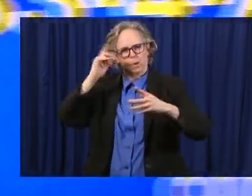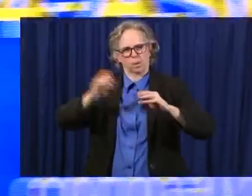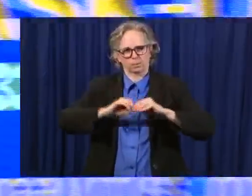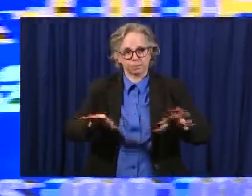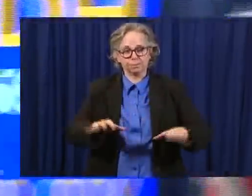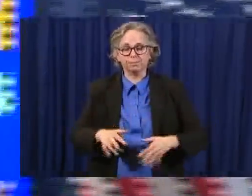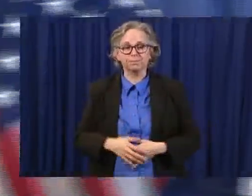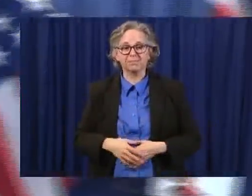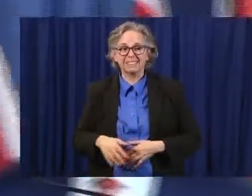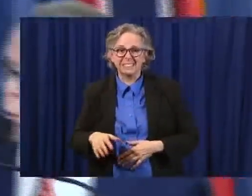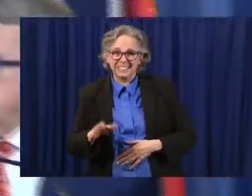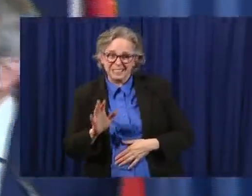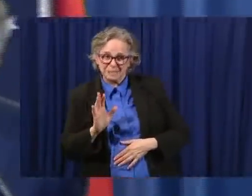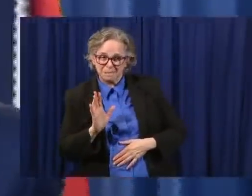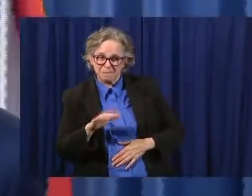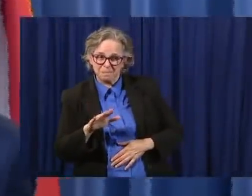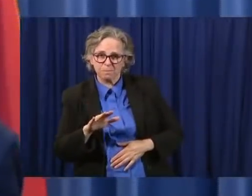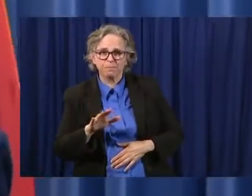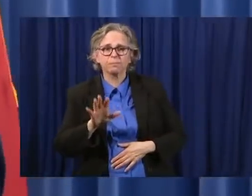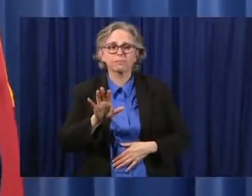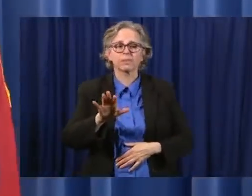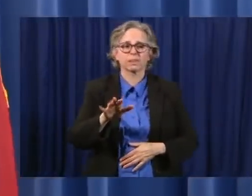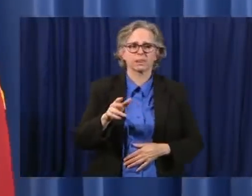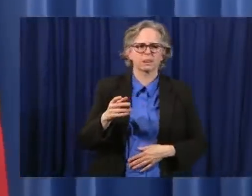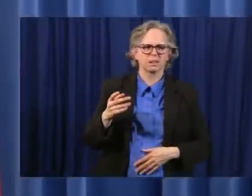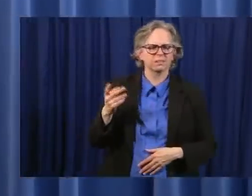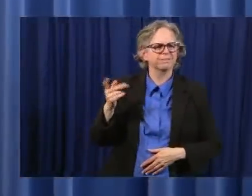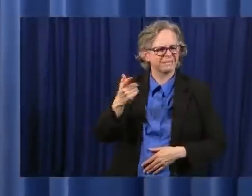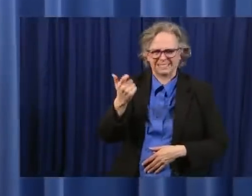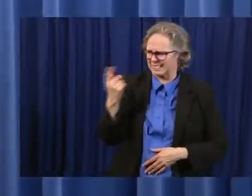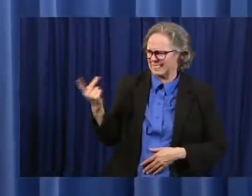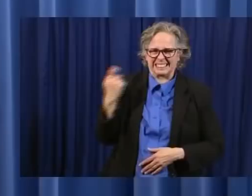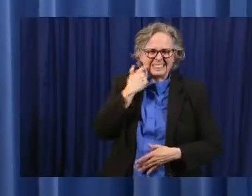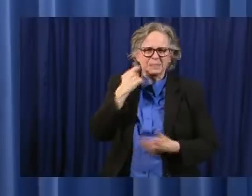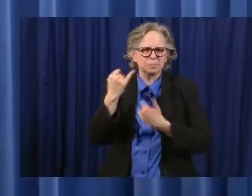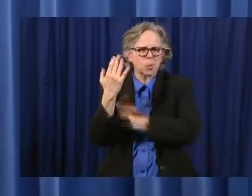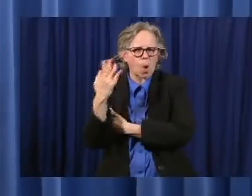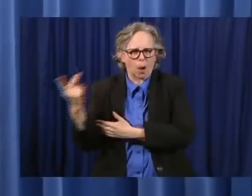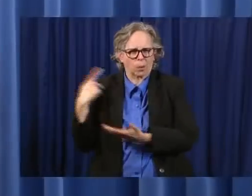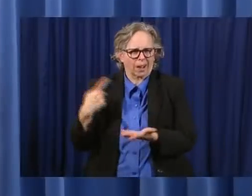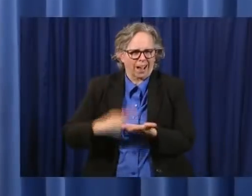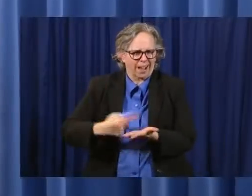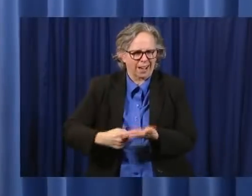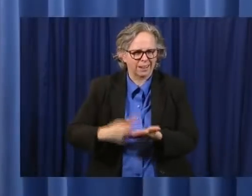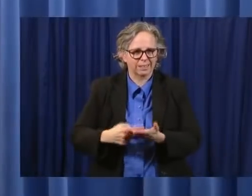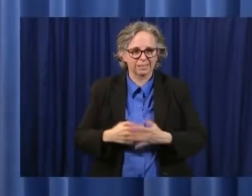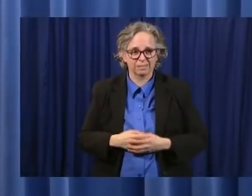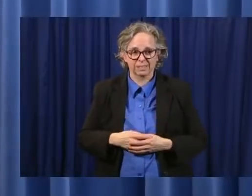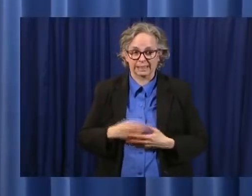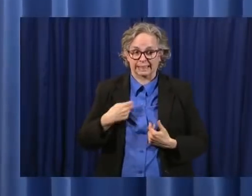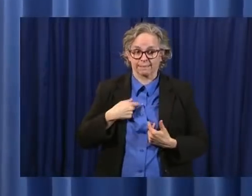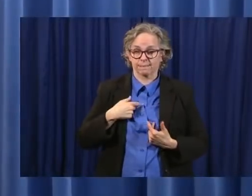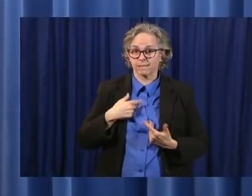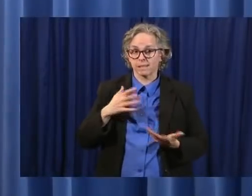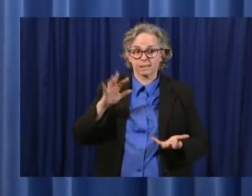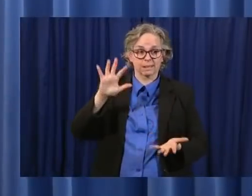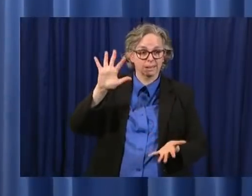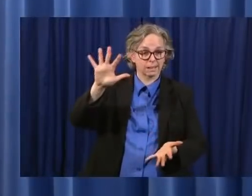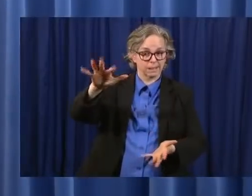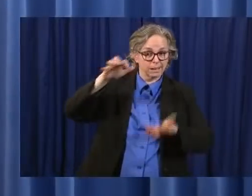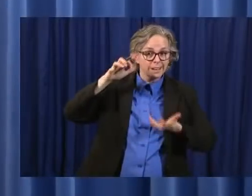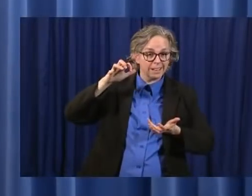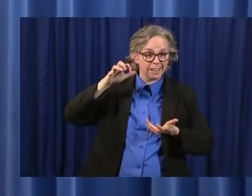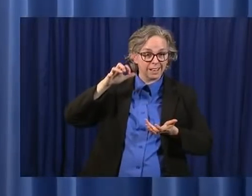Thank you. you and I were talking this morning. We would expect, if a shipment comes in this weekend, we would expect to be